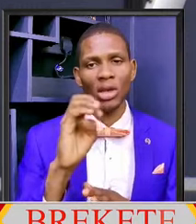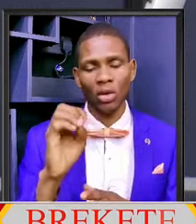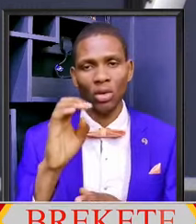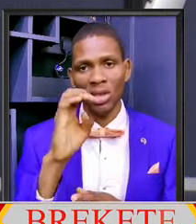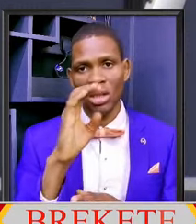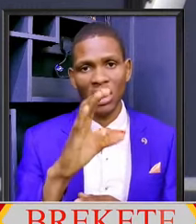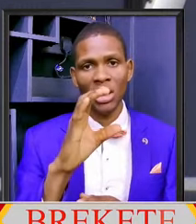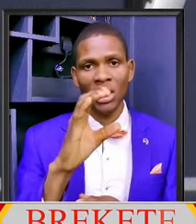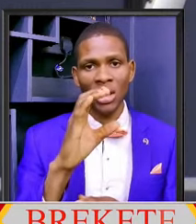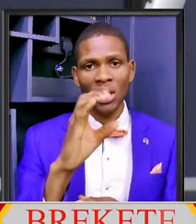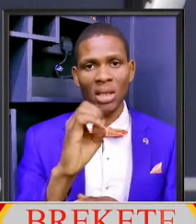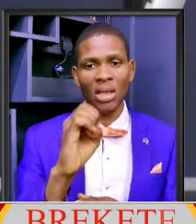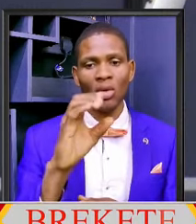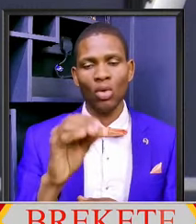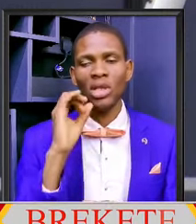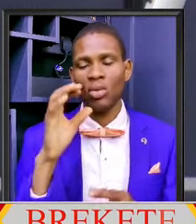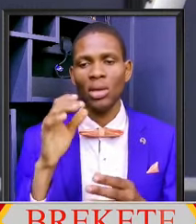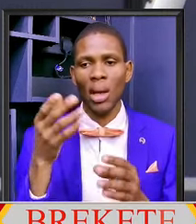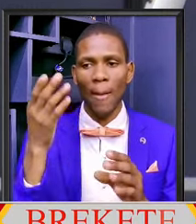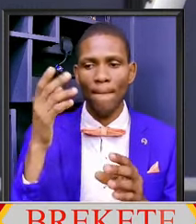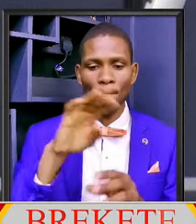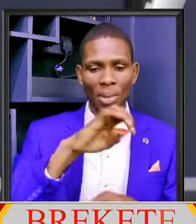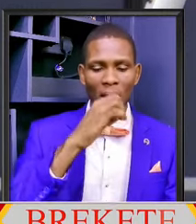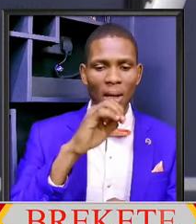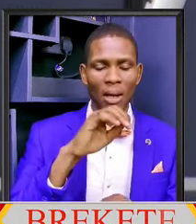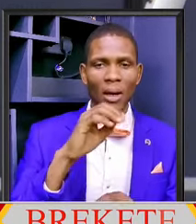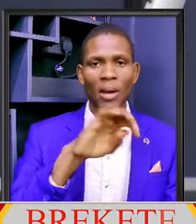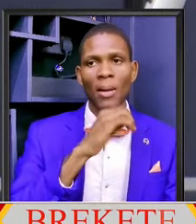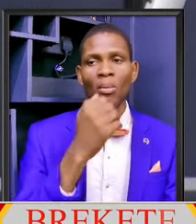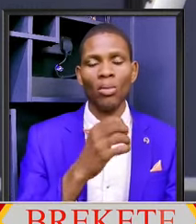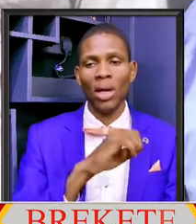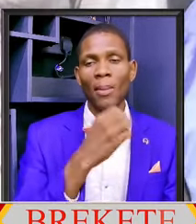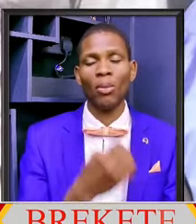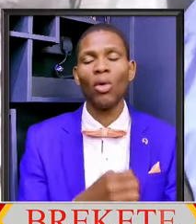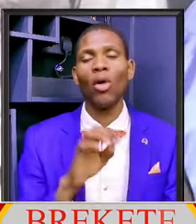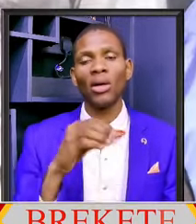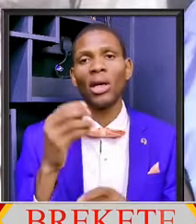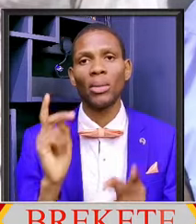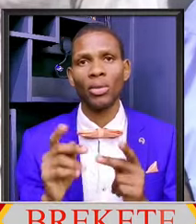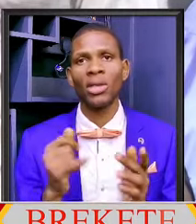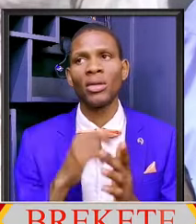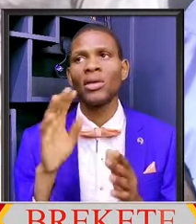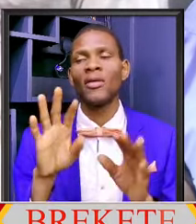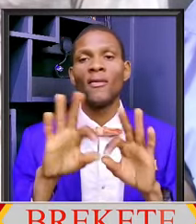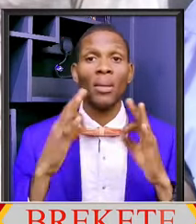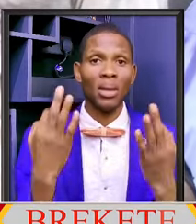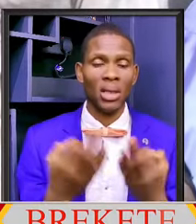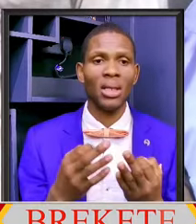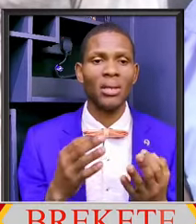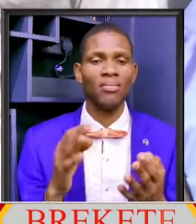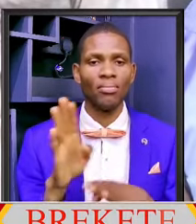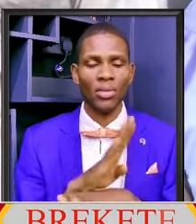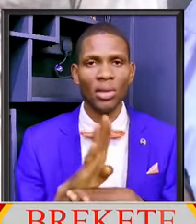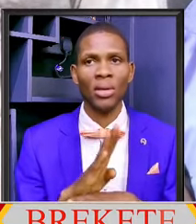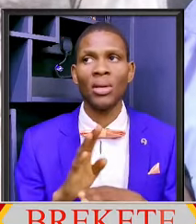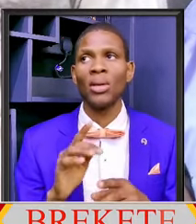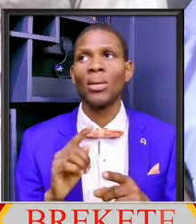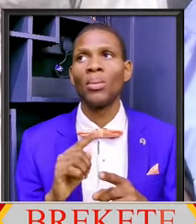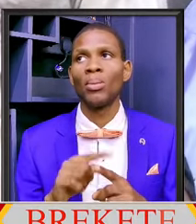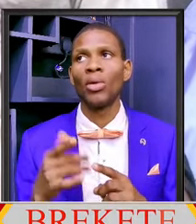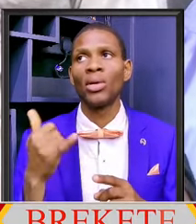employ other people. They work under her by the grace of God. It will be family business. But the Regasa, they